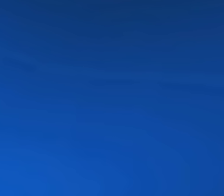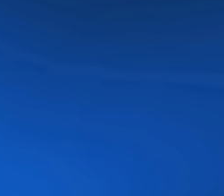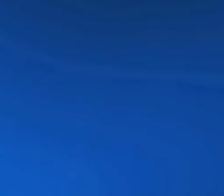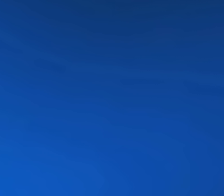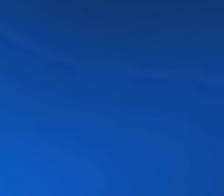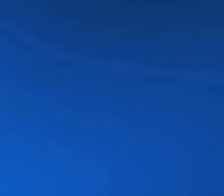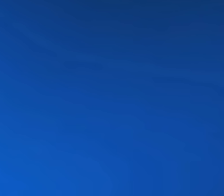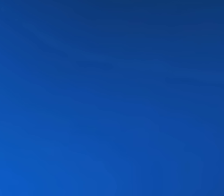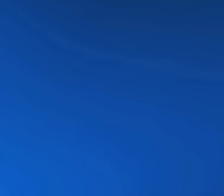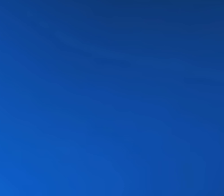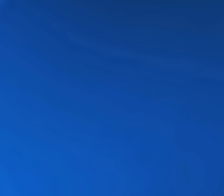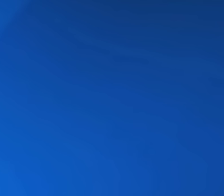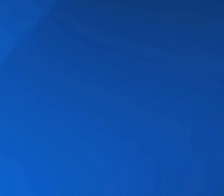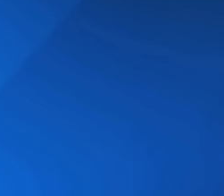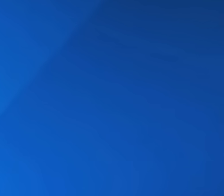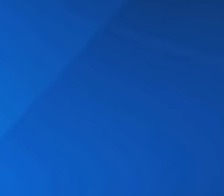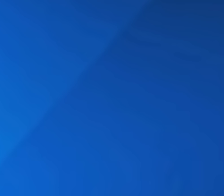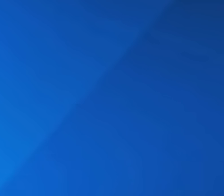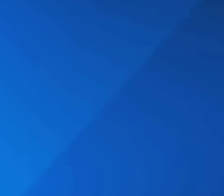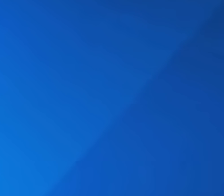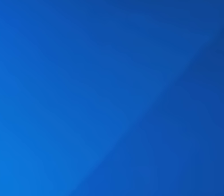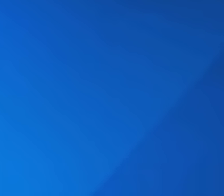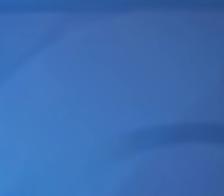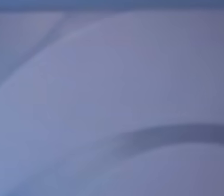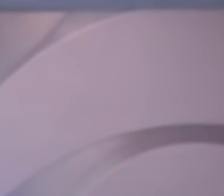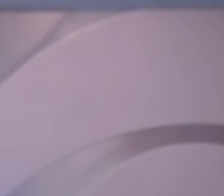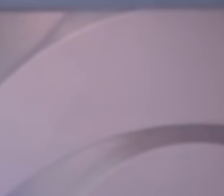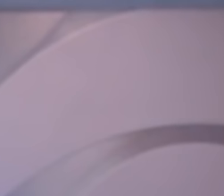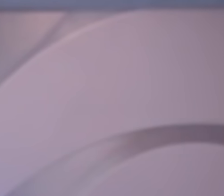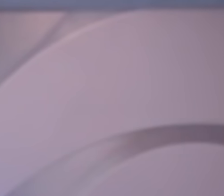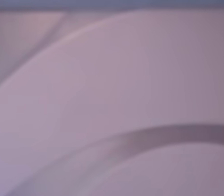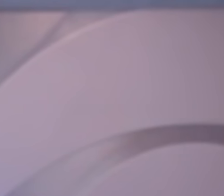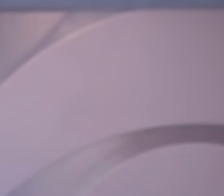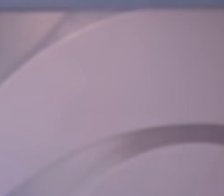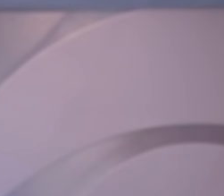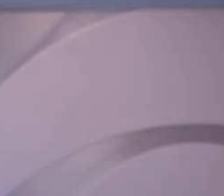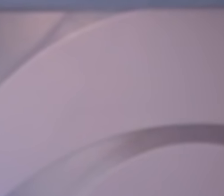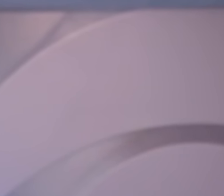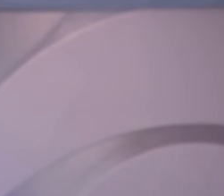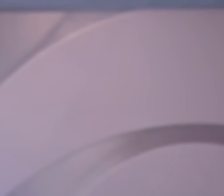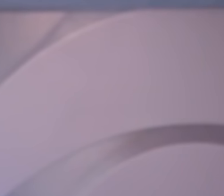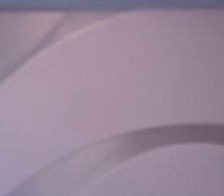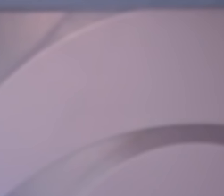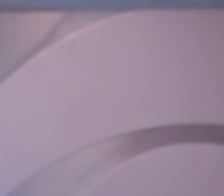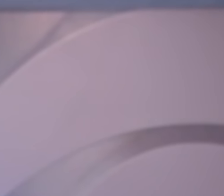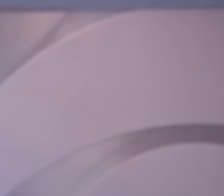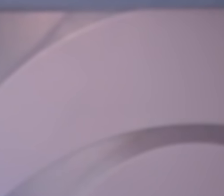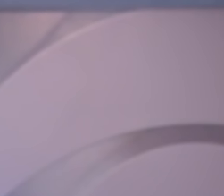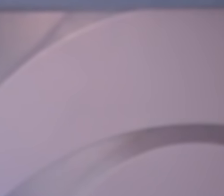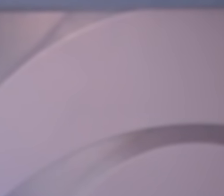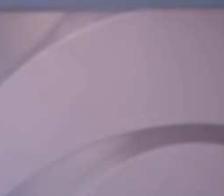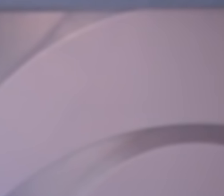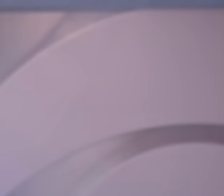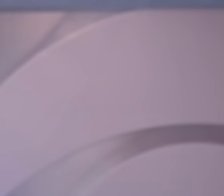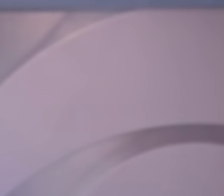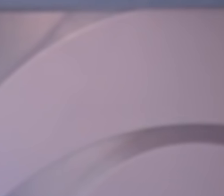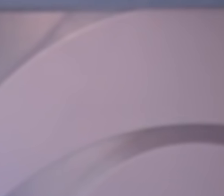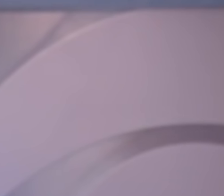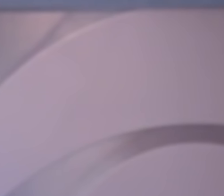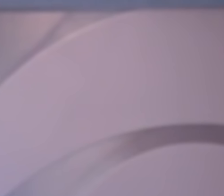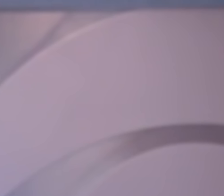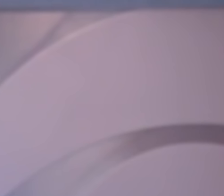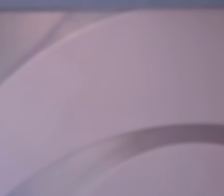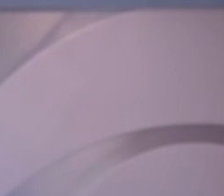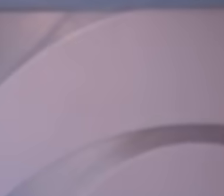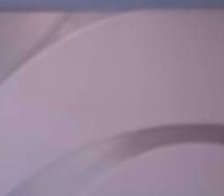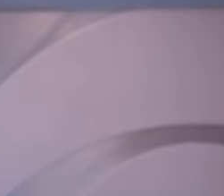from CBS 2 News, this is a special report. Mayor de Blasio is giving an update on the coronavirus pandemic in New York City.